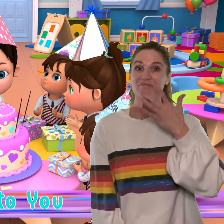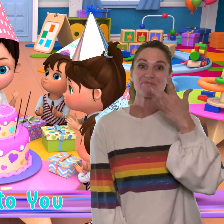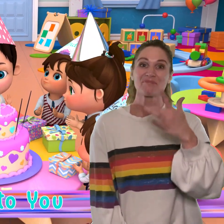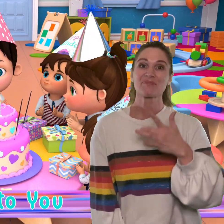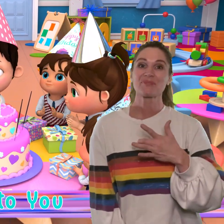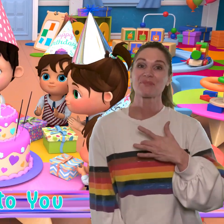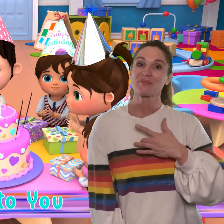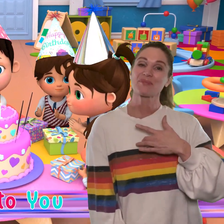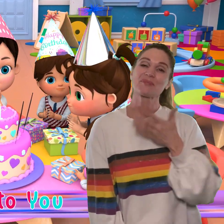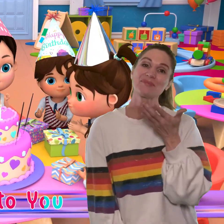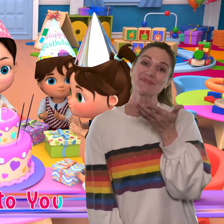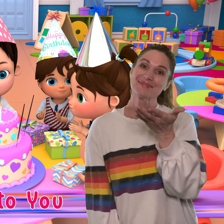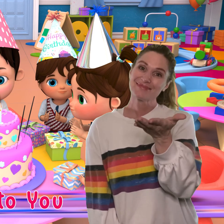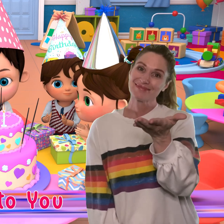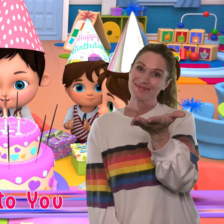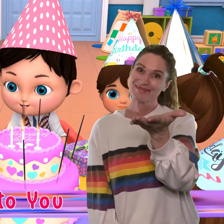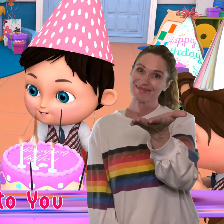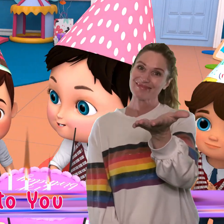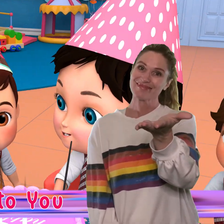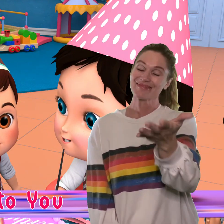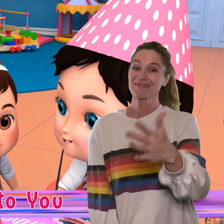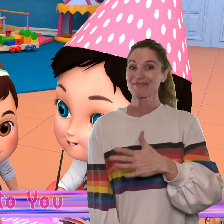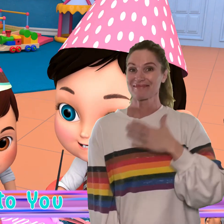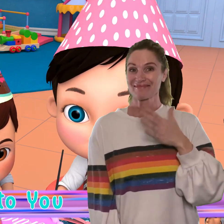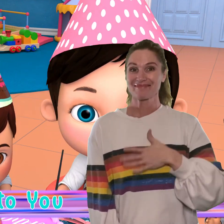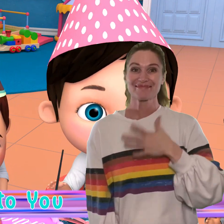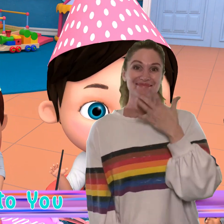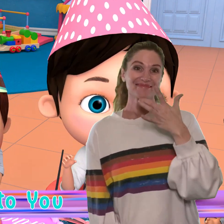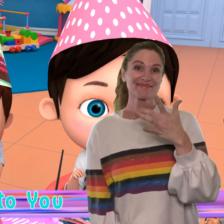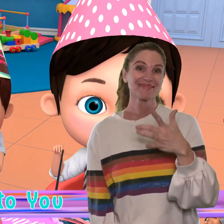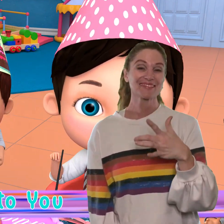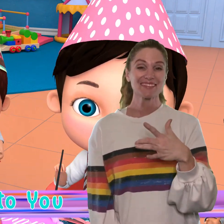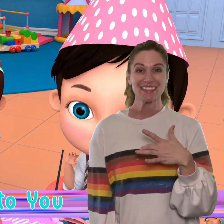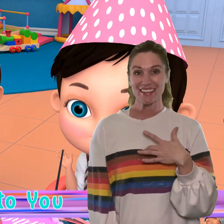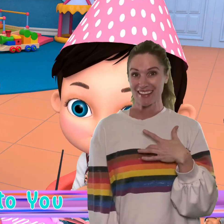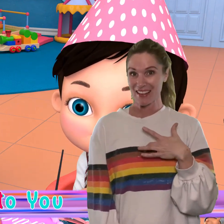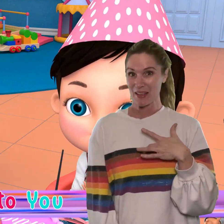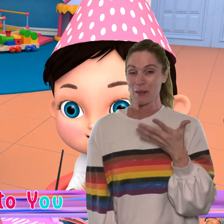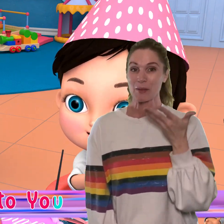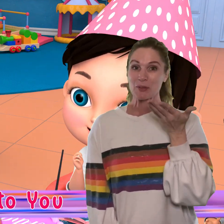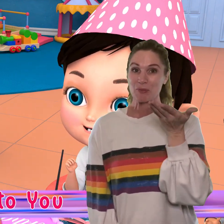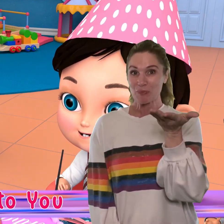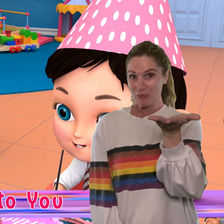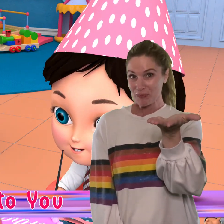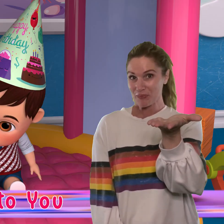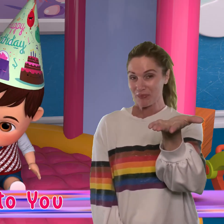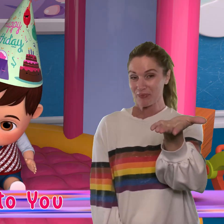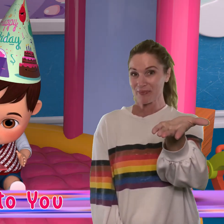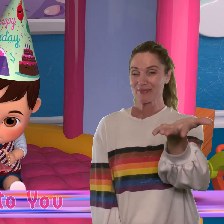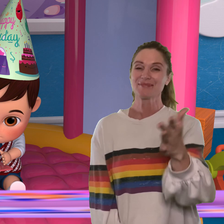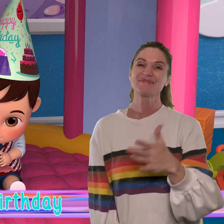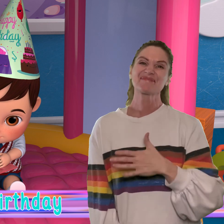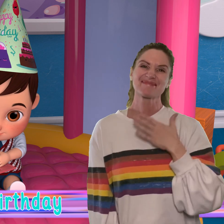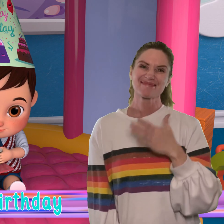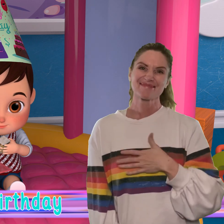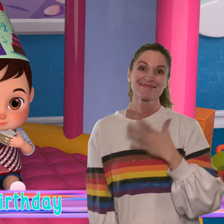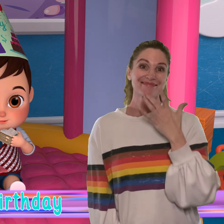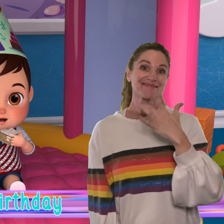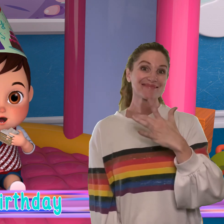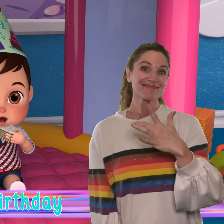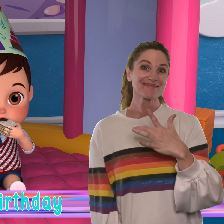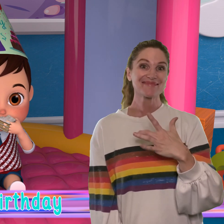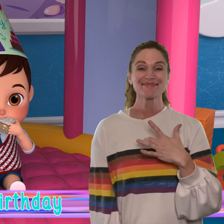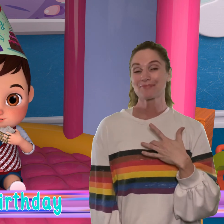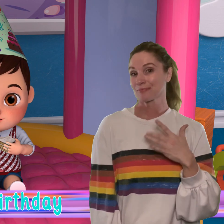happy birthday to you happy birthday to you